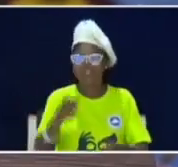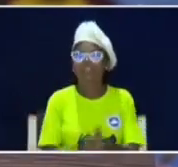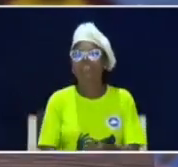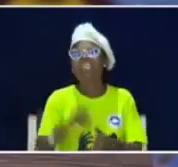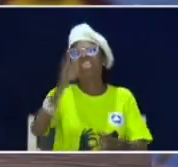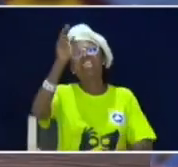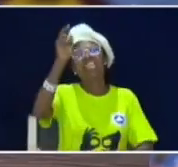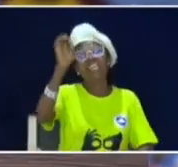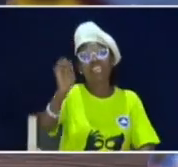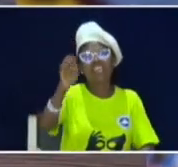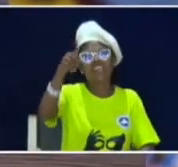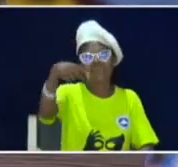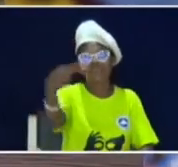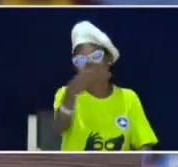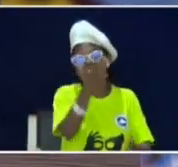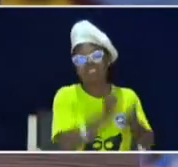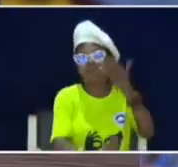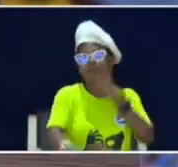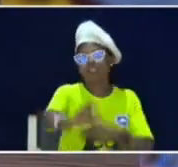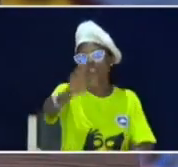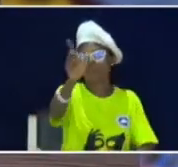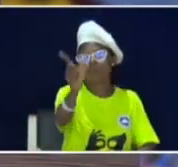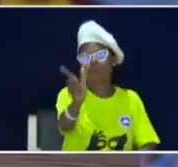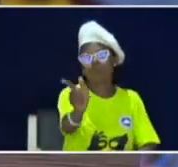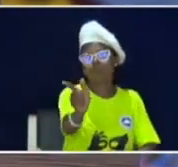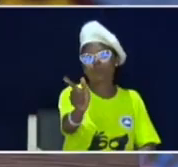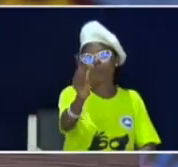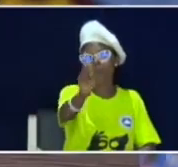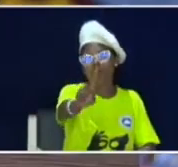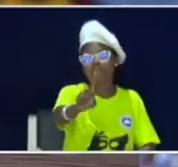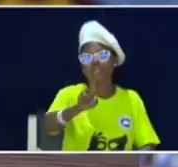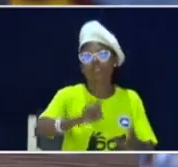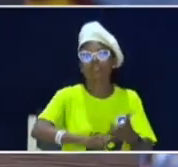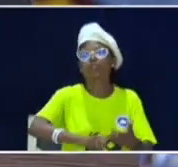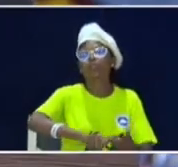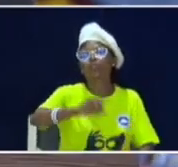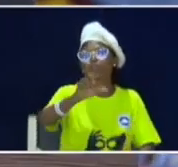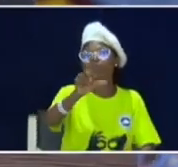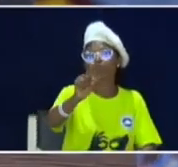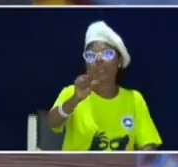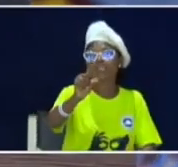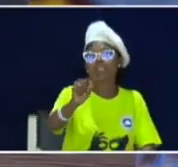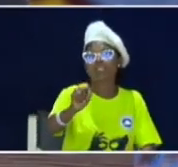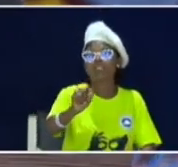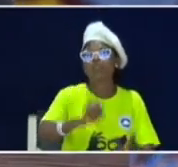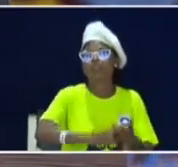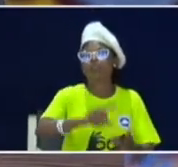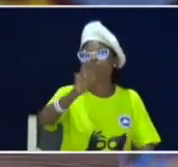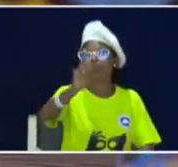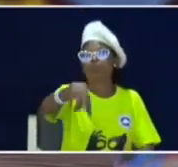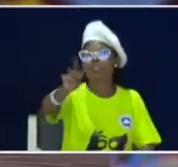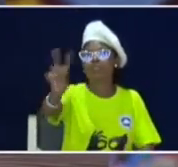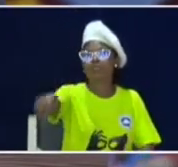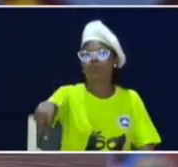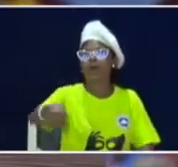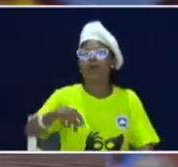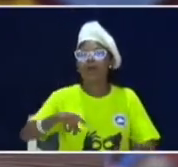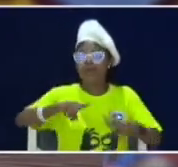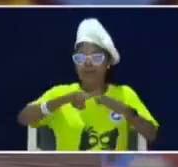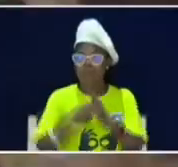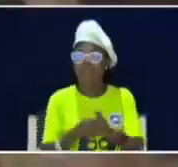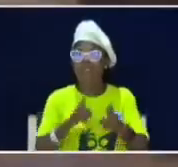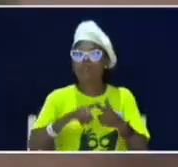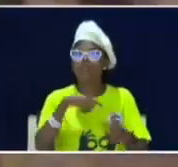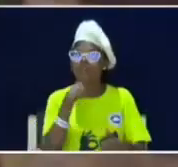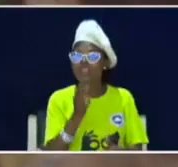1 verse 20 to verse 22. Ephesians chapter 1 from verse 20 to verse 22 begin to give us